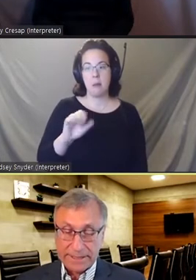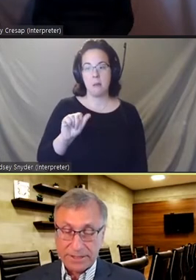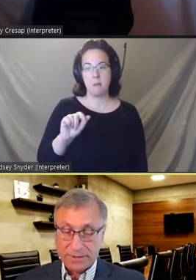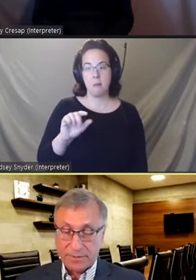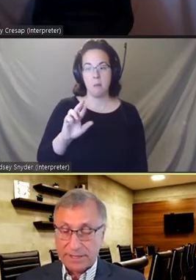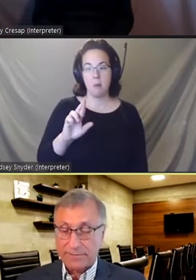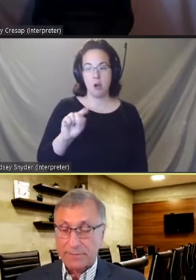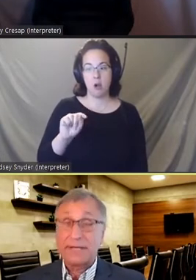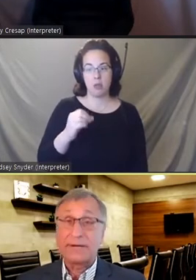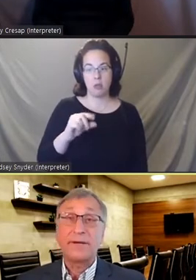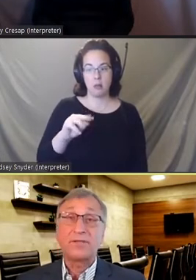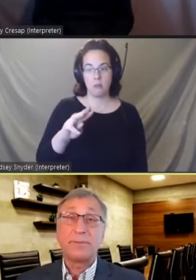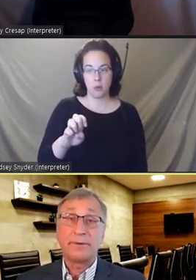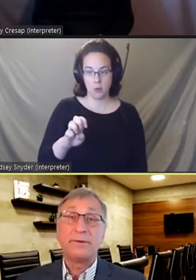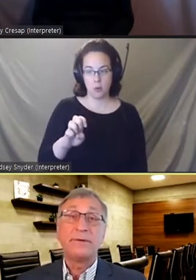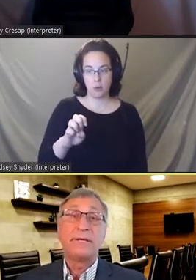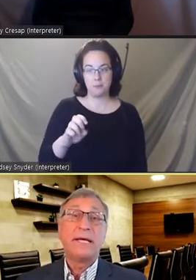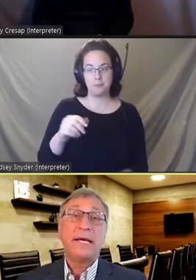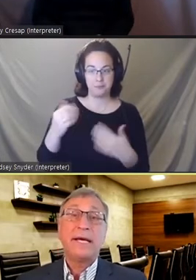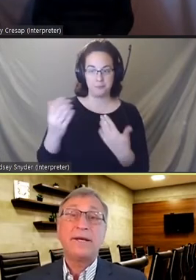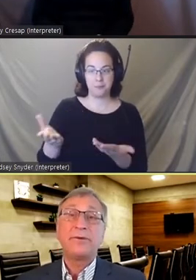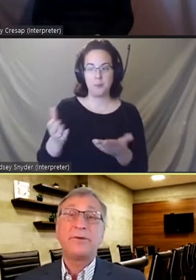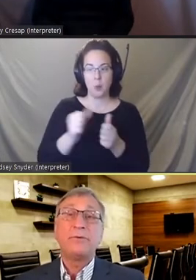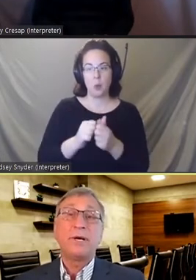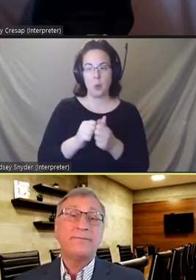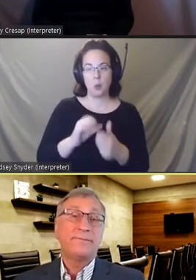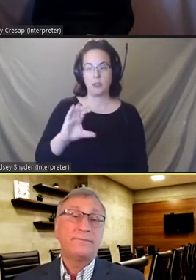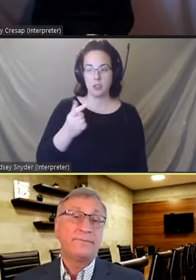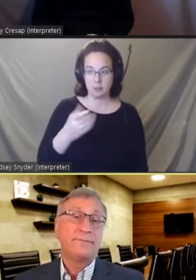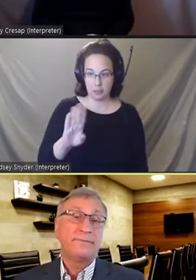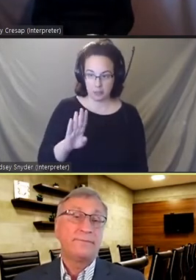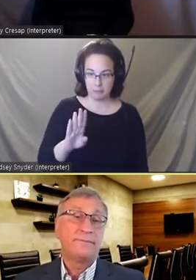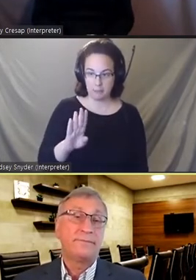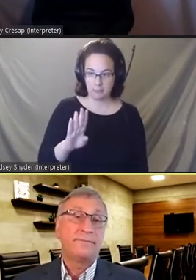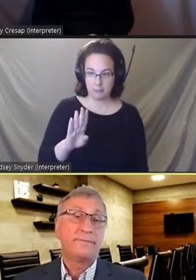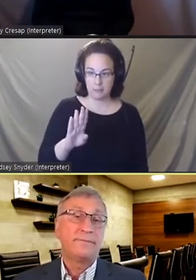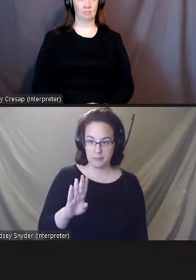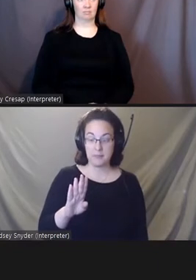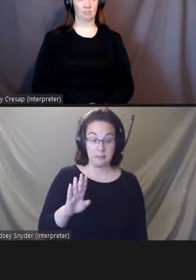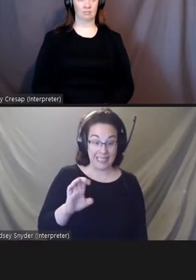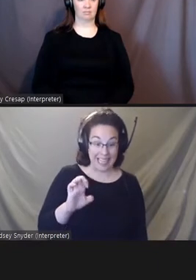over at the Consumer and Government Affairs Bureau. Ed, are you on?